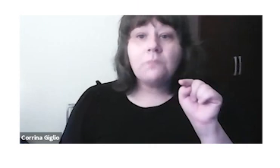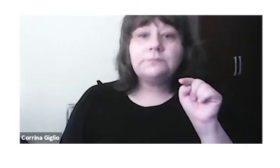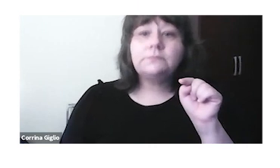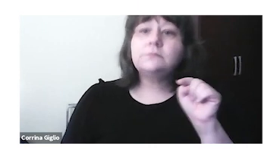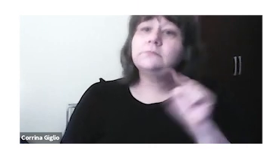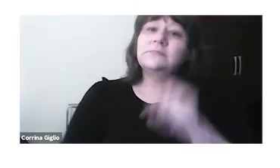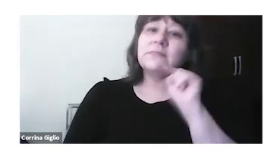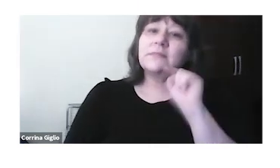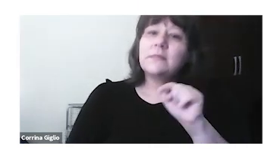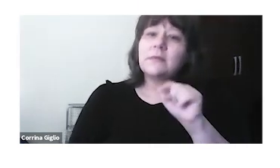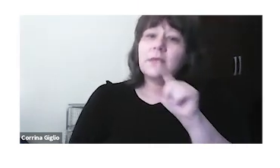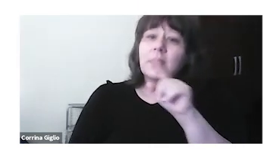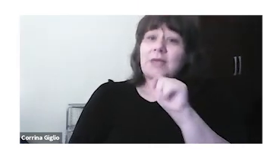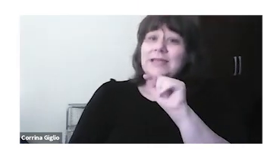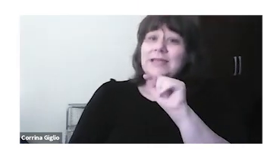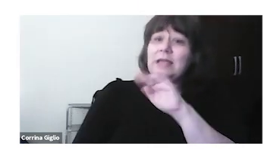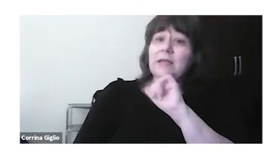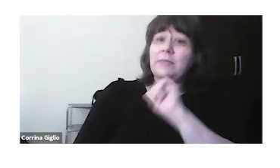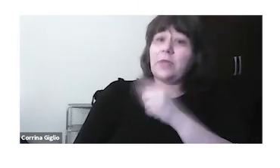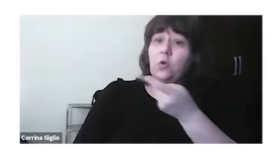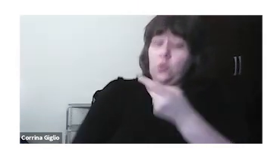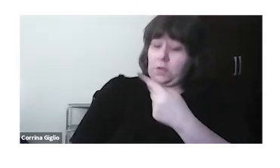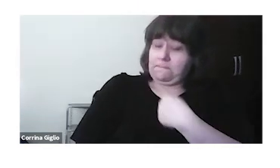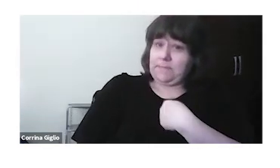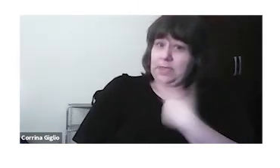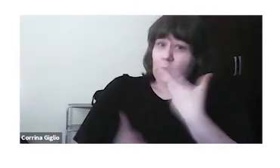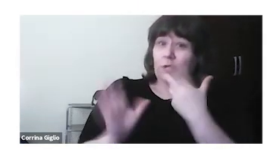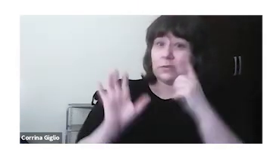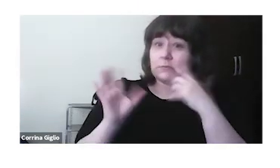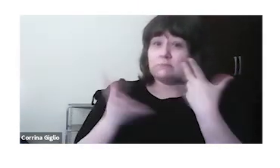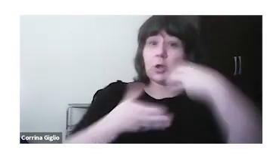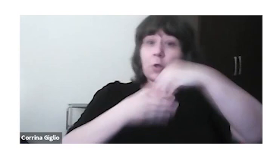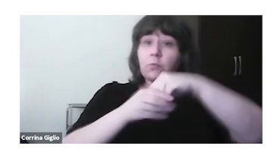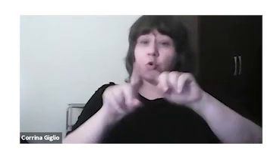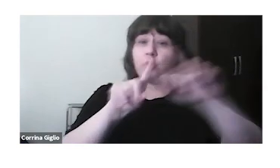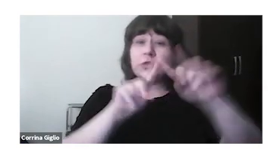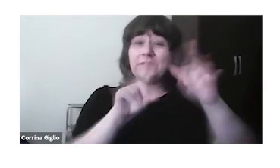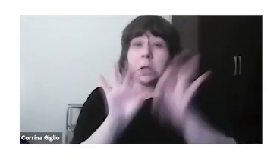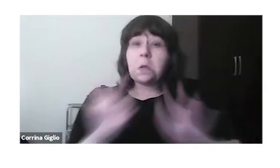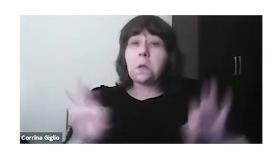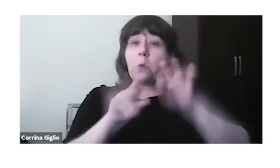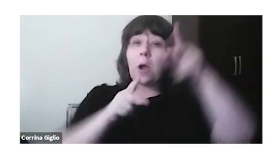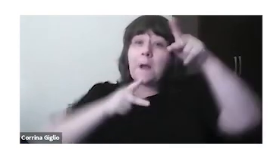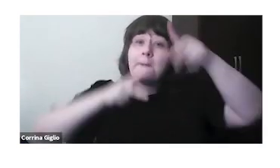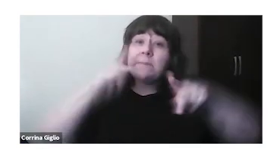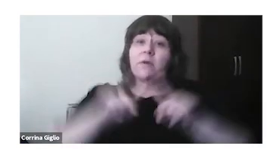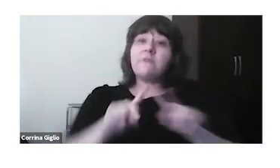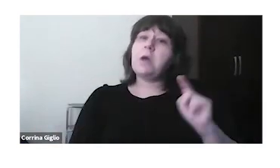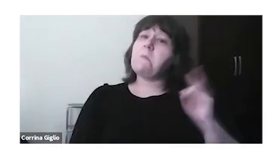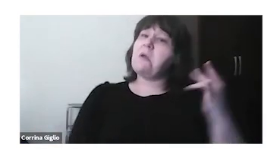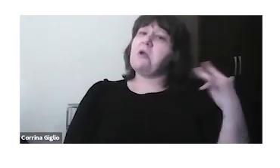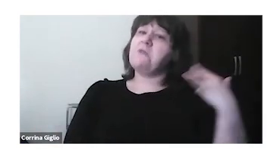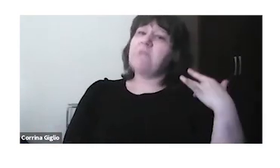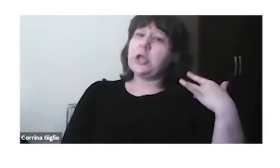Yeah, so Tabitha and I wanted to include some important figures from Black fashion history. This slide by